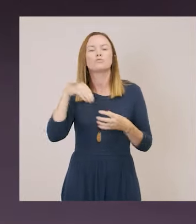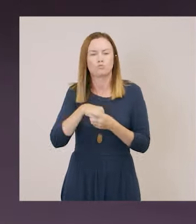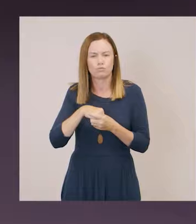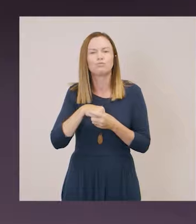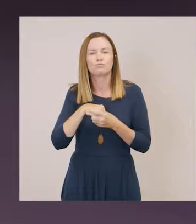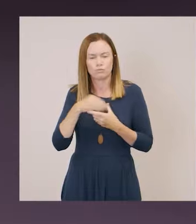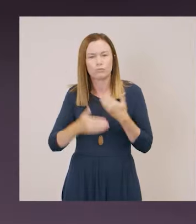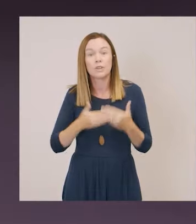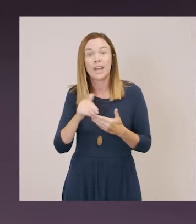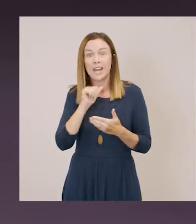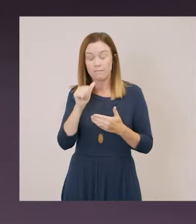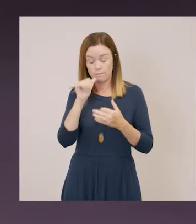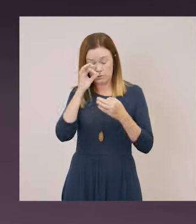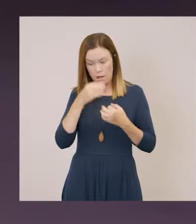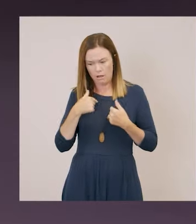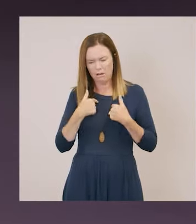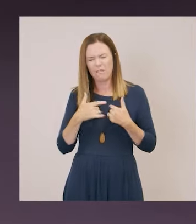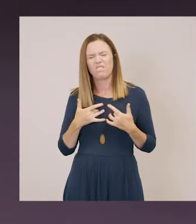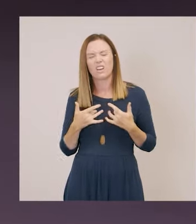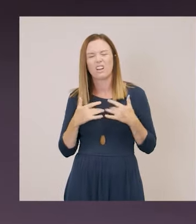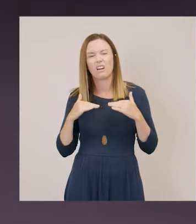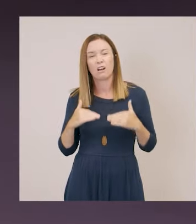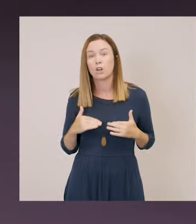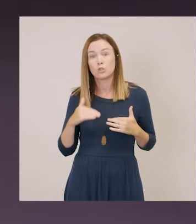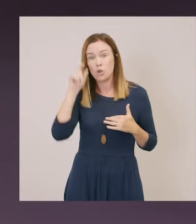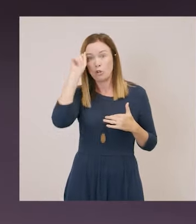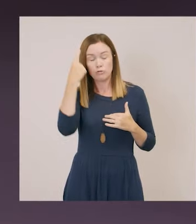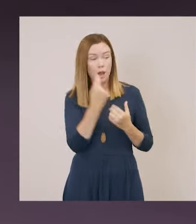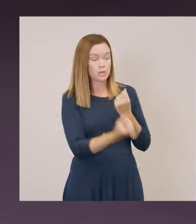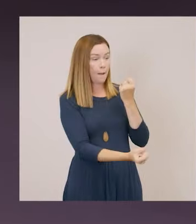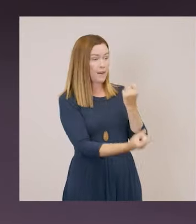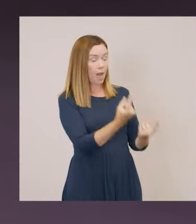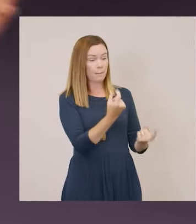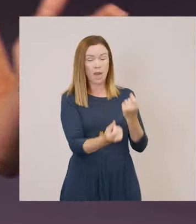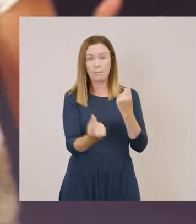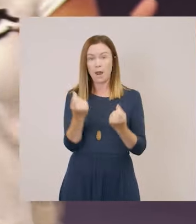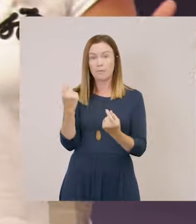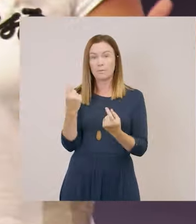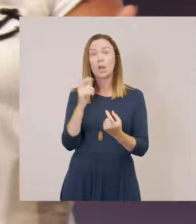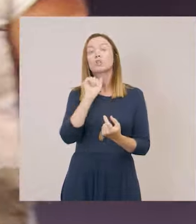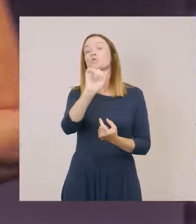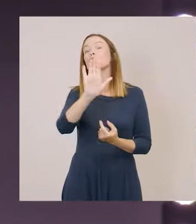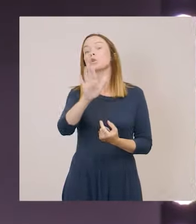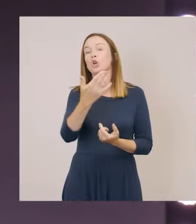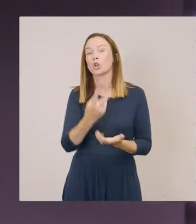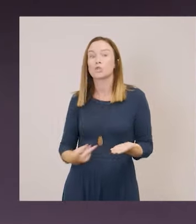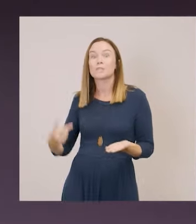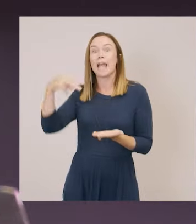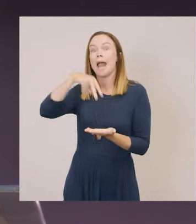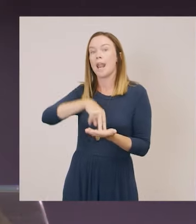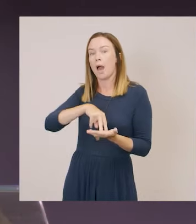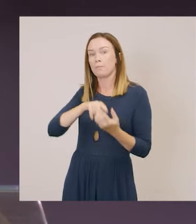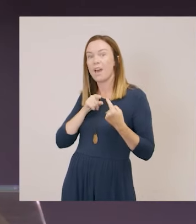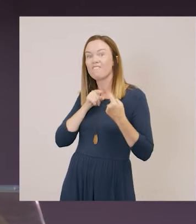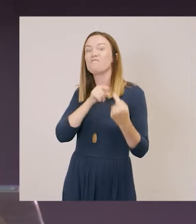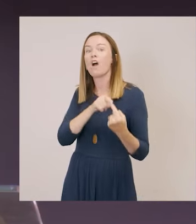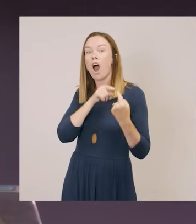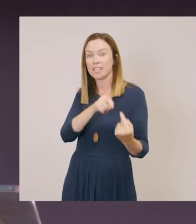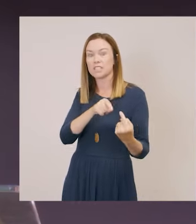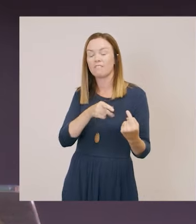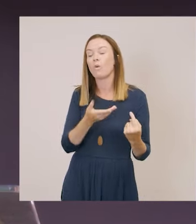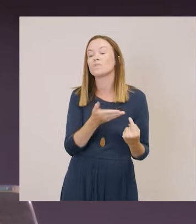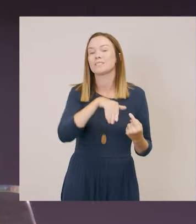lukewarm, you don't realize what's going on around you. And it's your turn to stand up and fight on behalf of someone else who's feeling